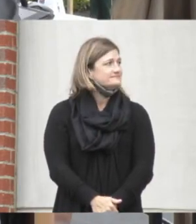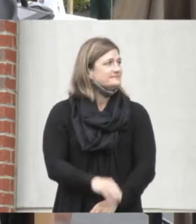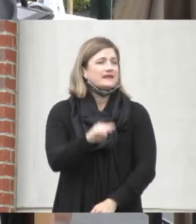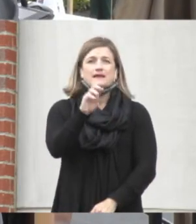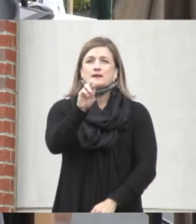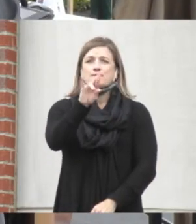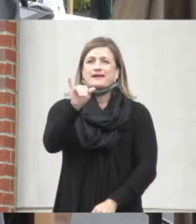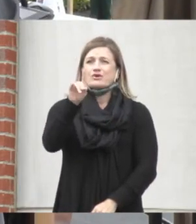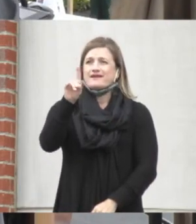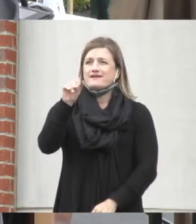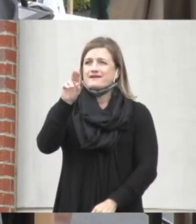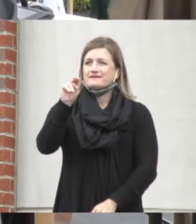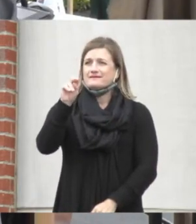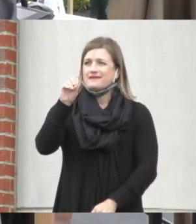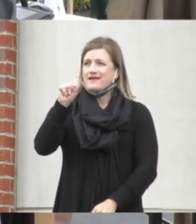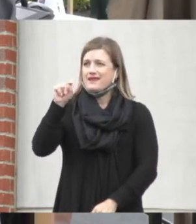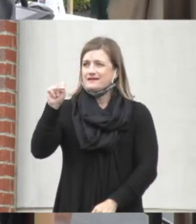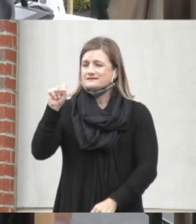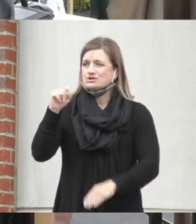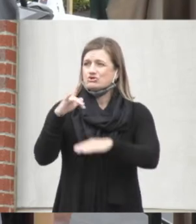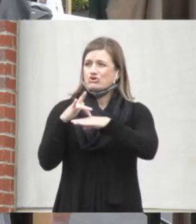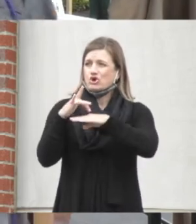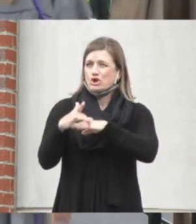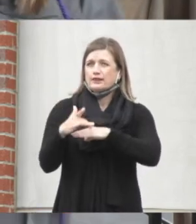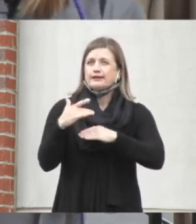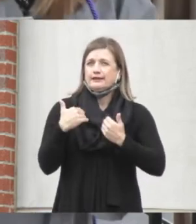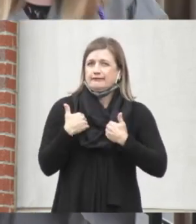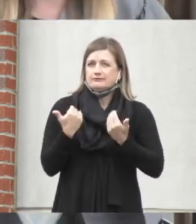Mary Bennett, Early Childhood Education.